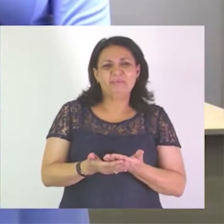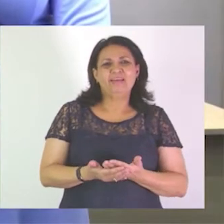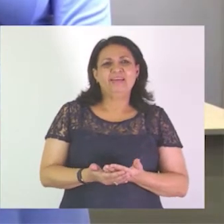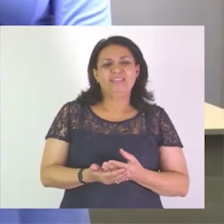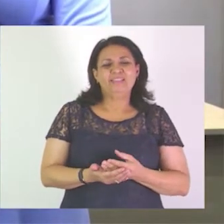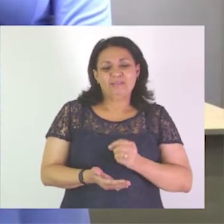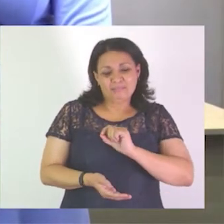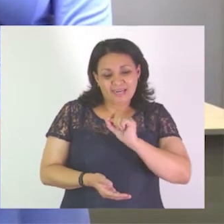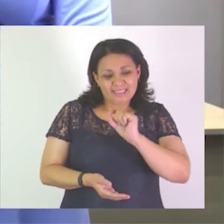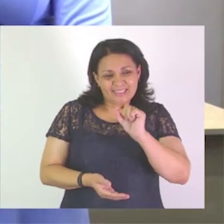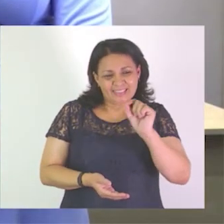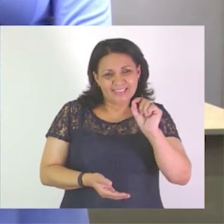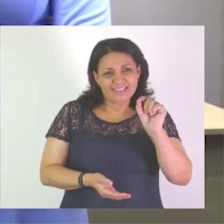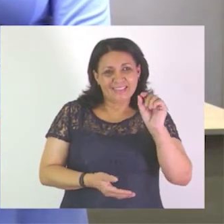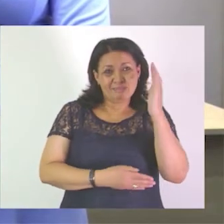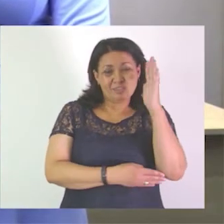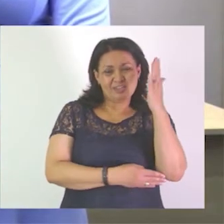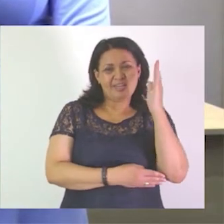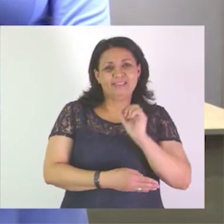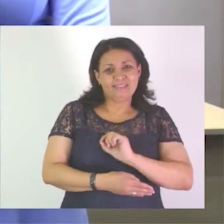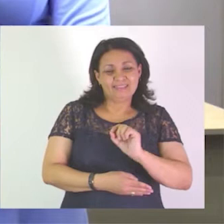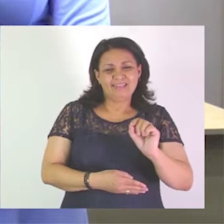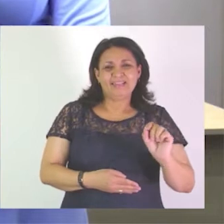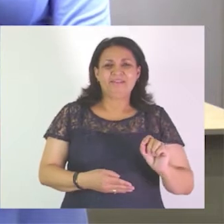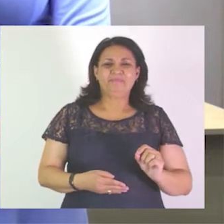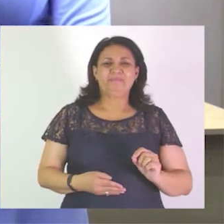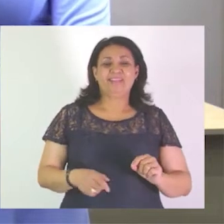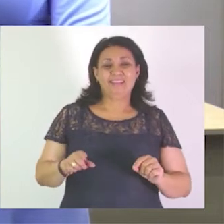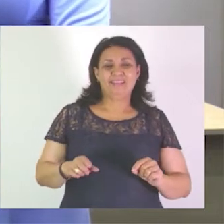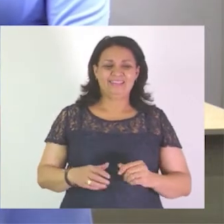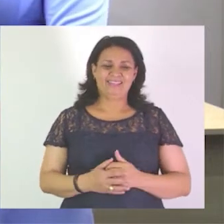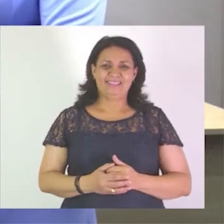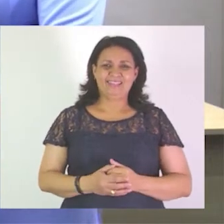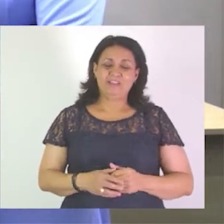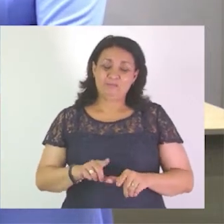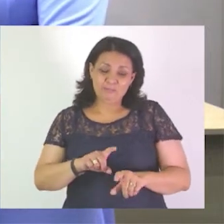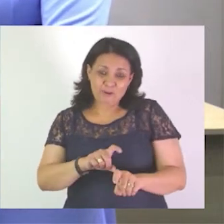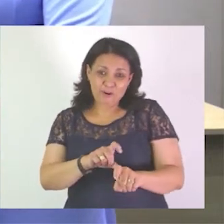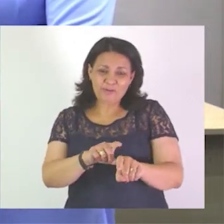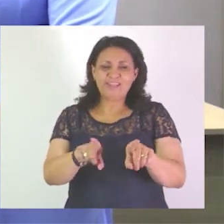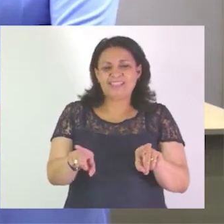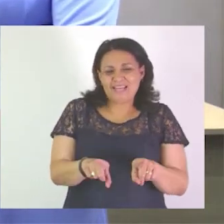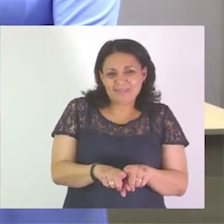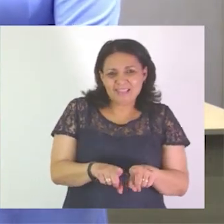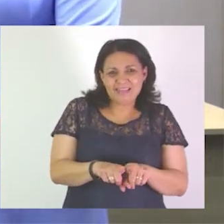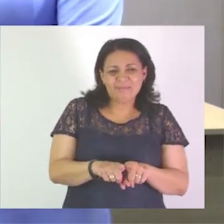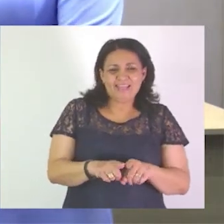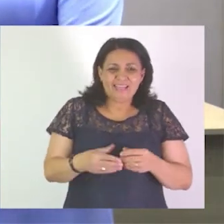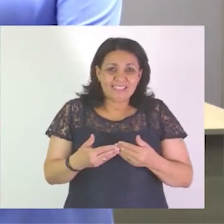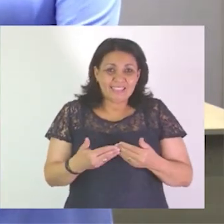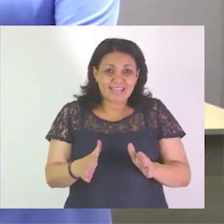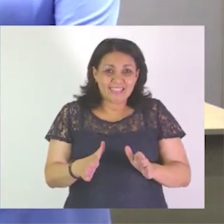by tracing. My friend is going to help him on this side. I'd like you to please trace